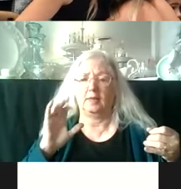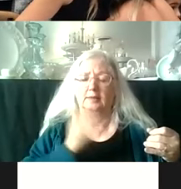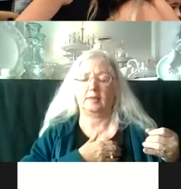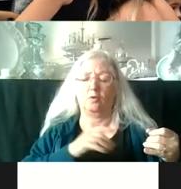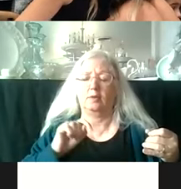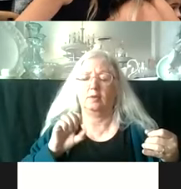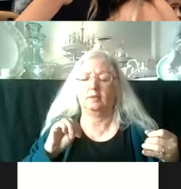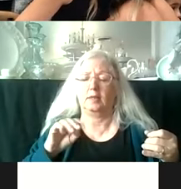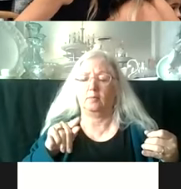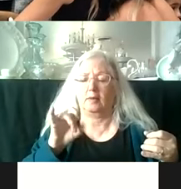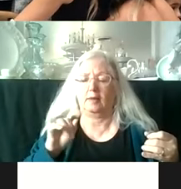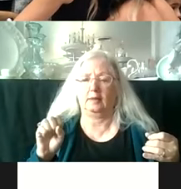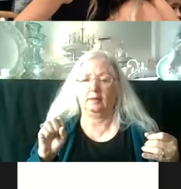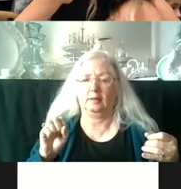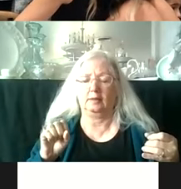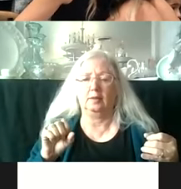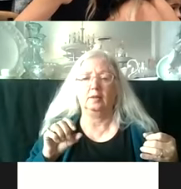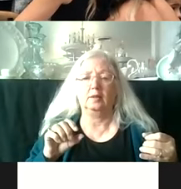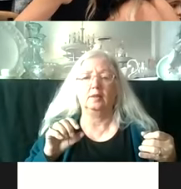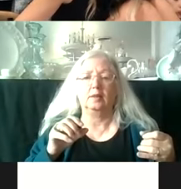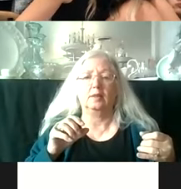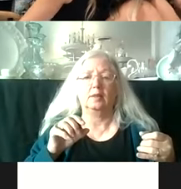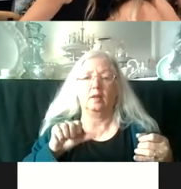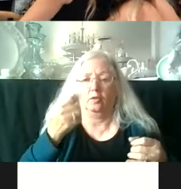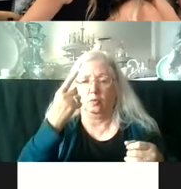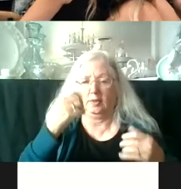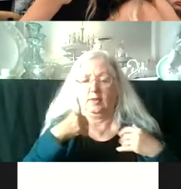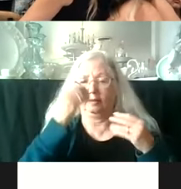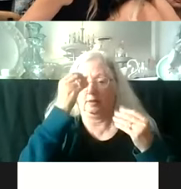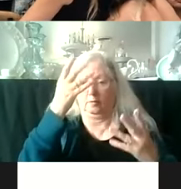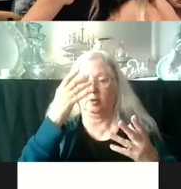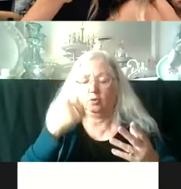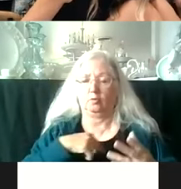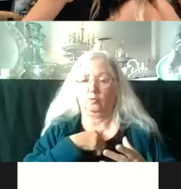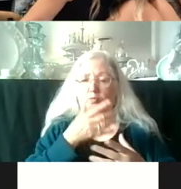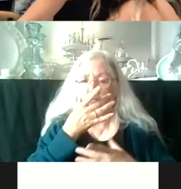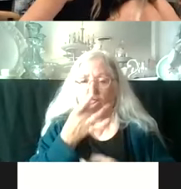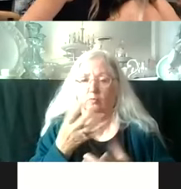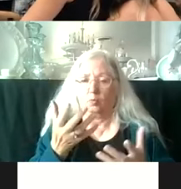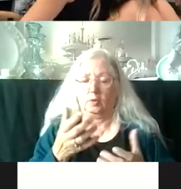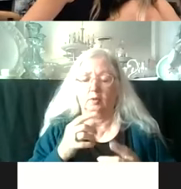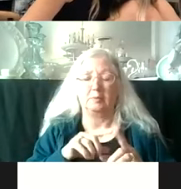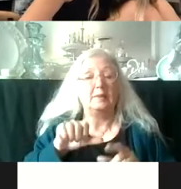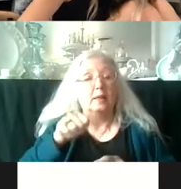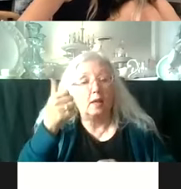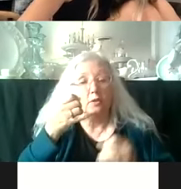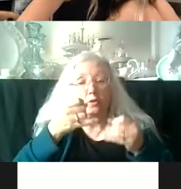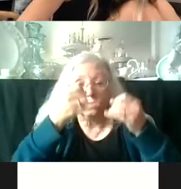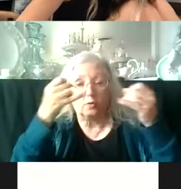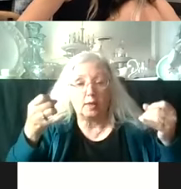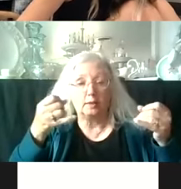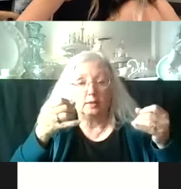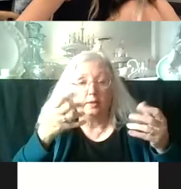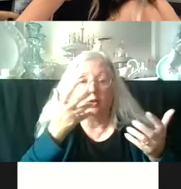strand. This is the one that has the information we are interested in. Whereas the other one, the complementary strand, is also known